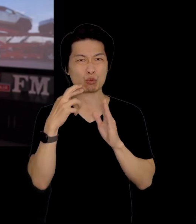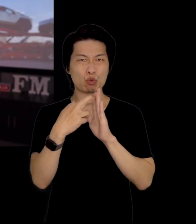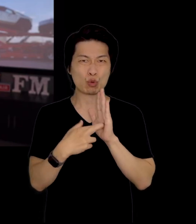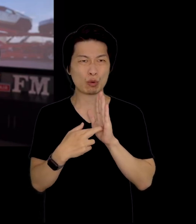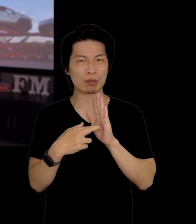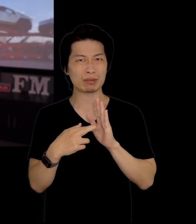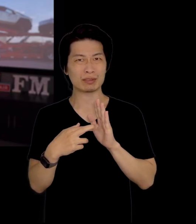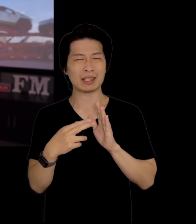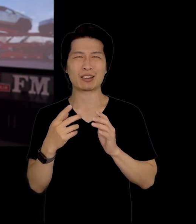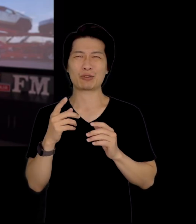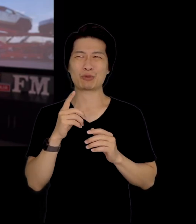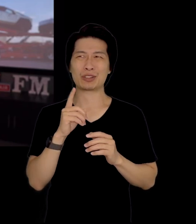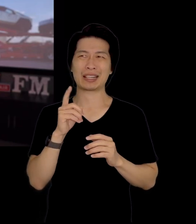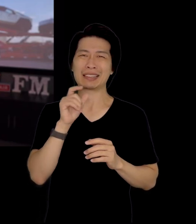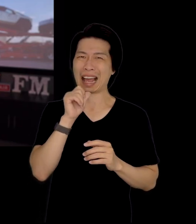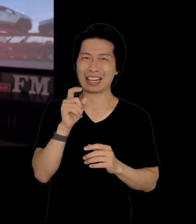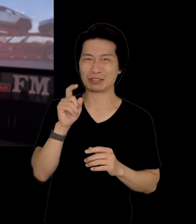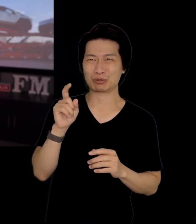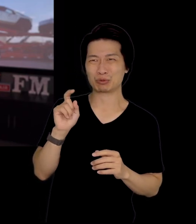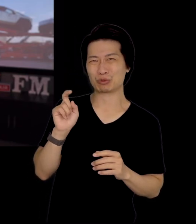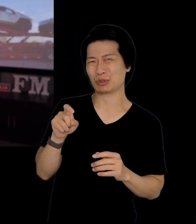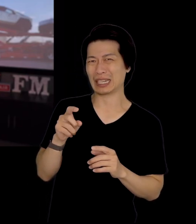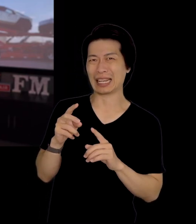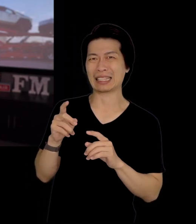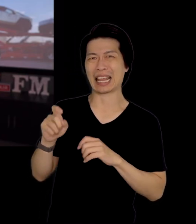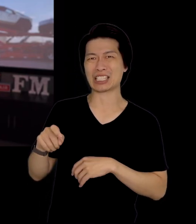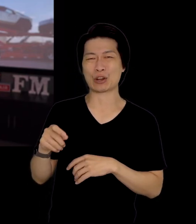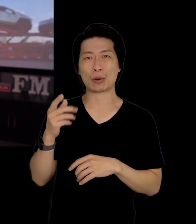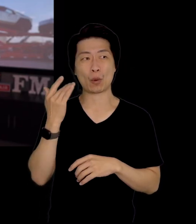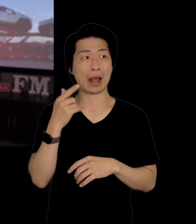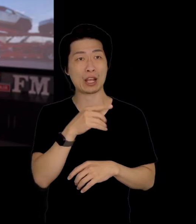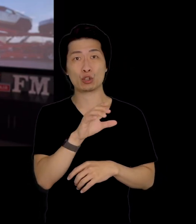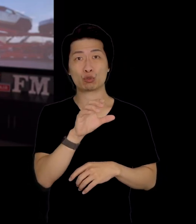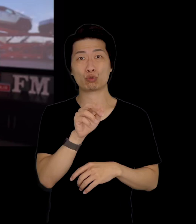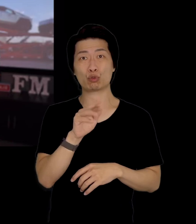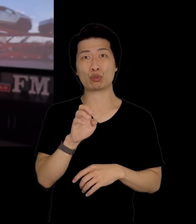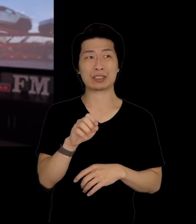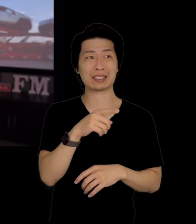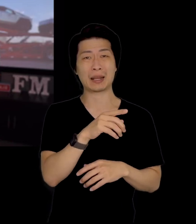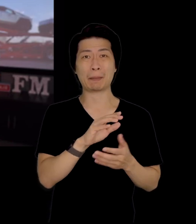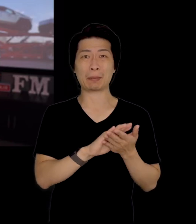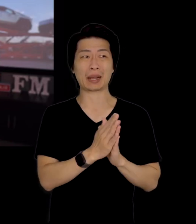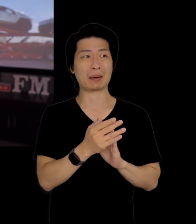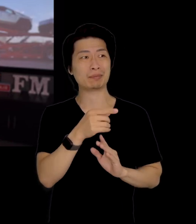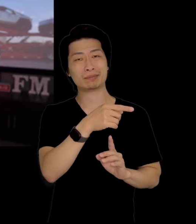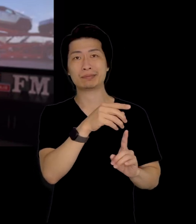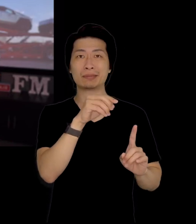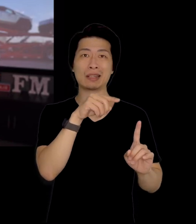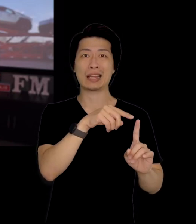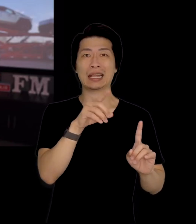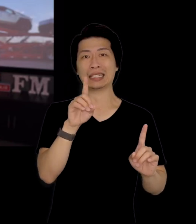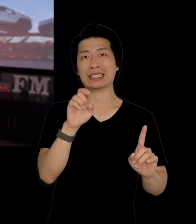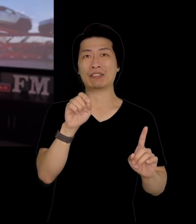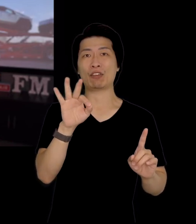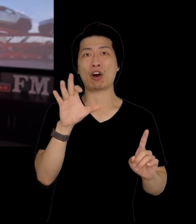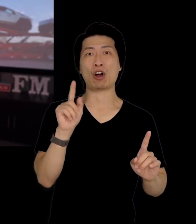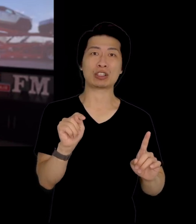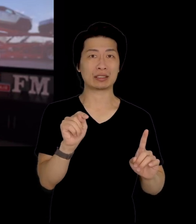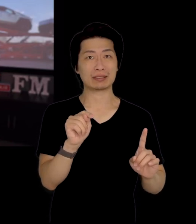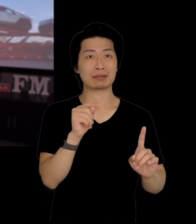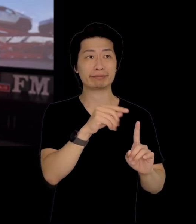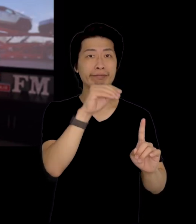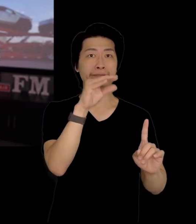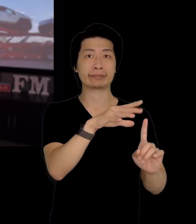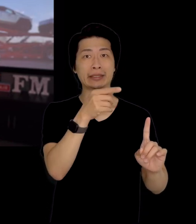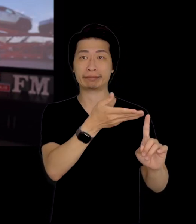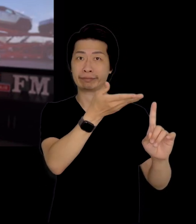and rules that are potentially unnecessary, especially if Cruise becomes, let's say, the standard bearer or really the default technology that